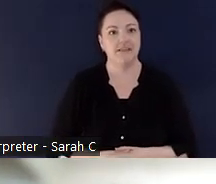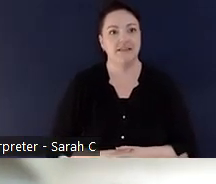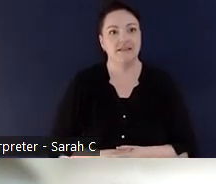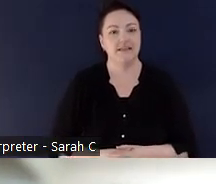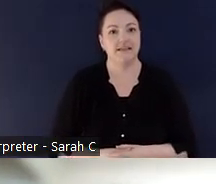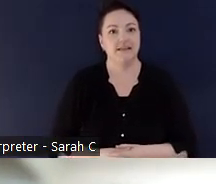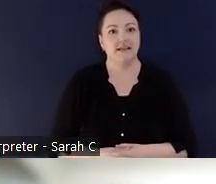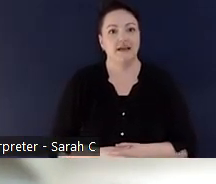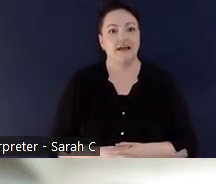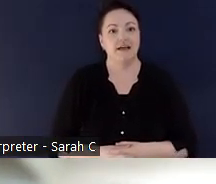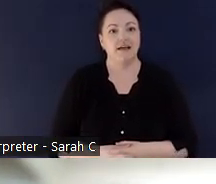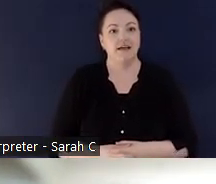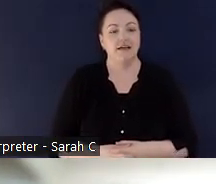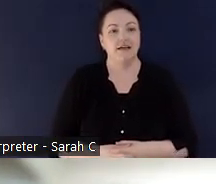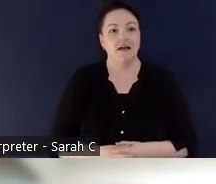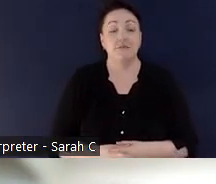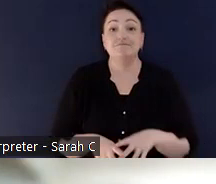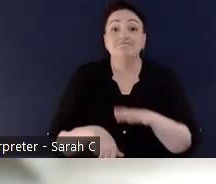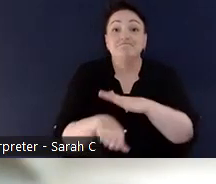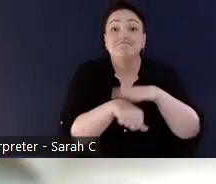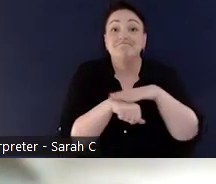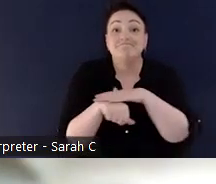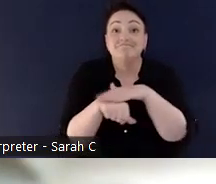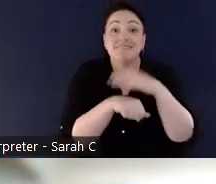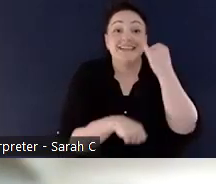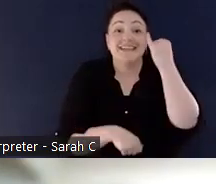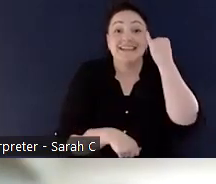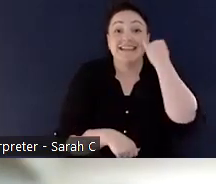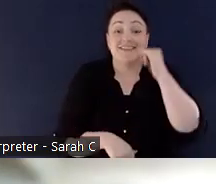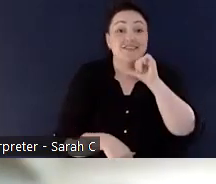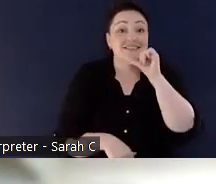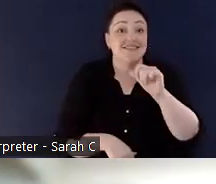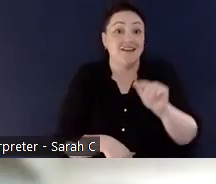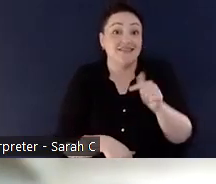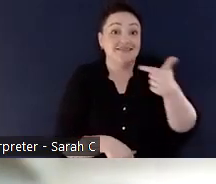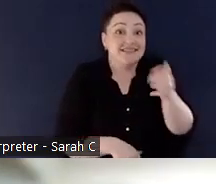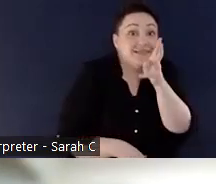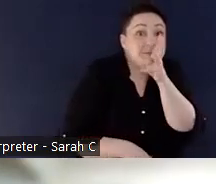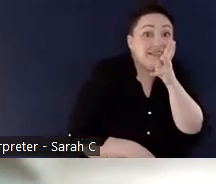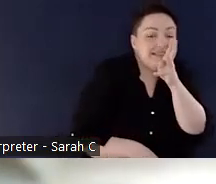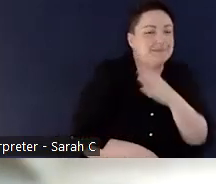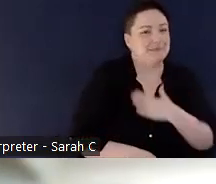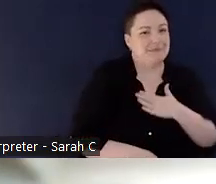please mind muting yourselves if you are not speaking? Thank you. All right, back to Hannah.